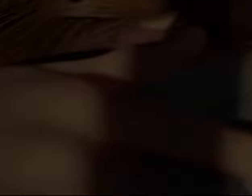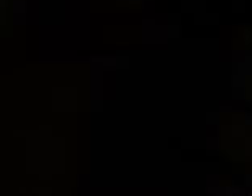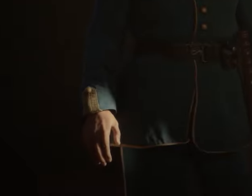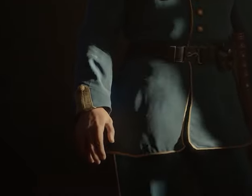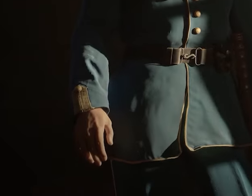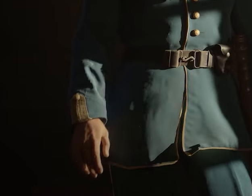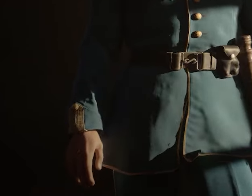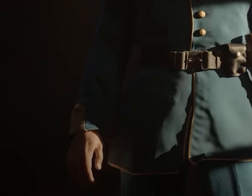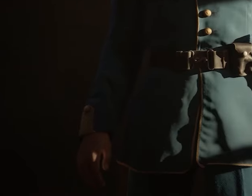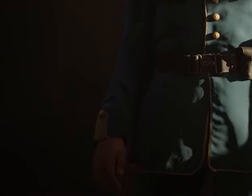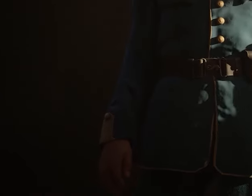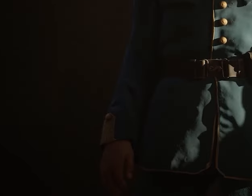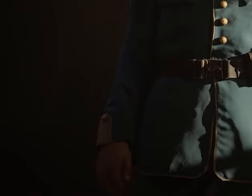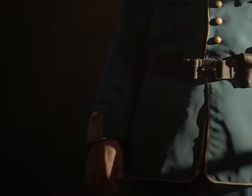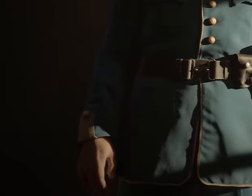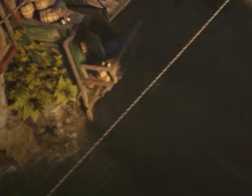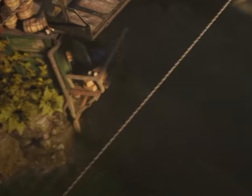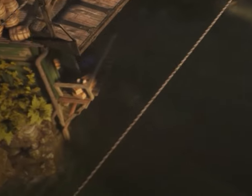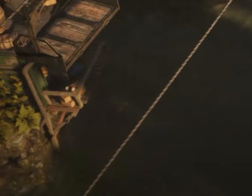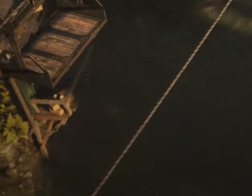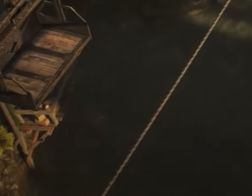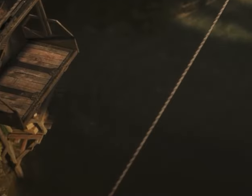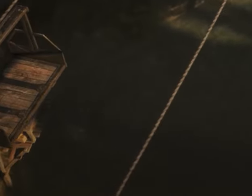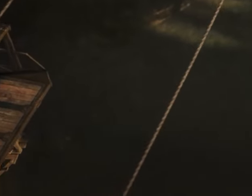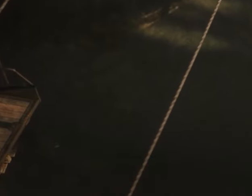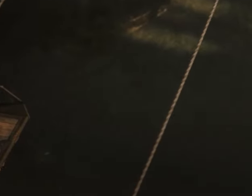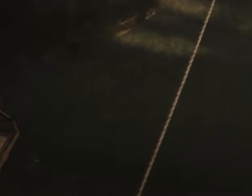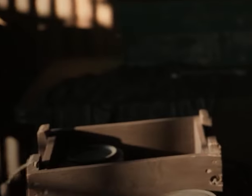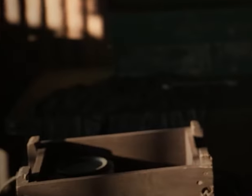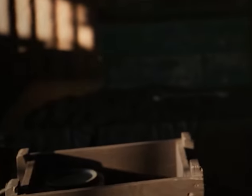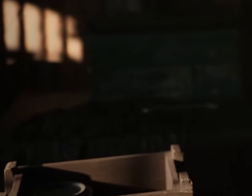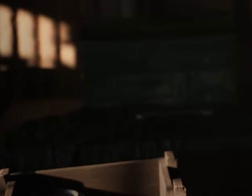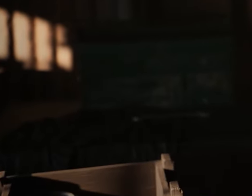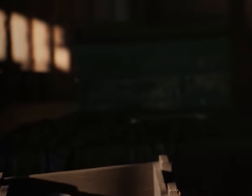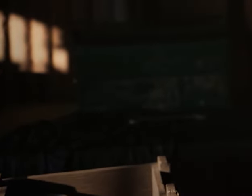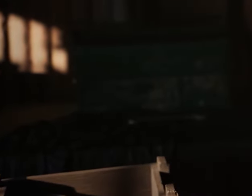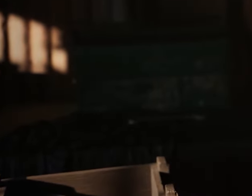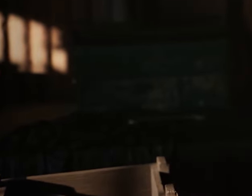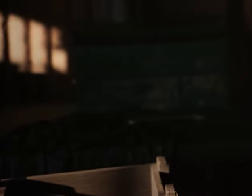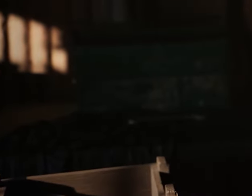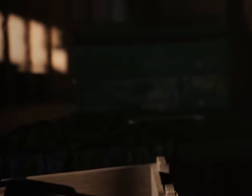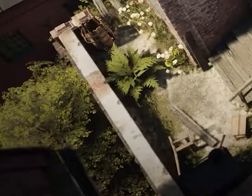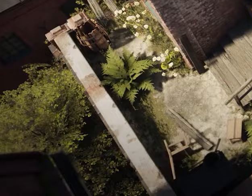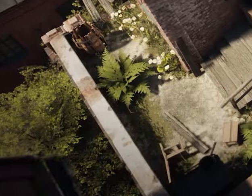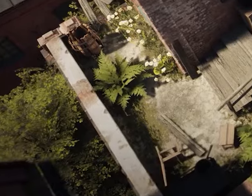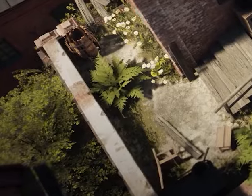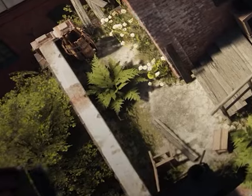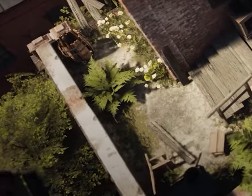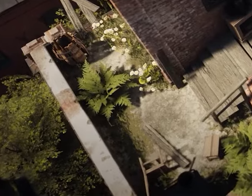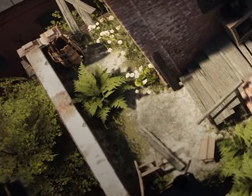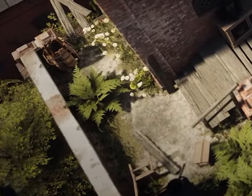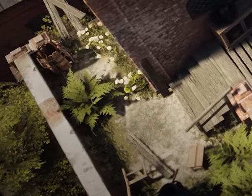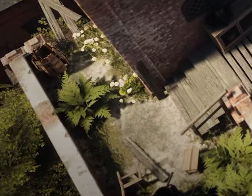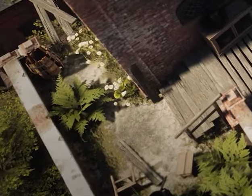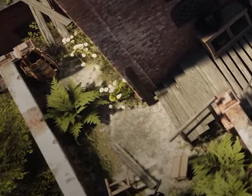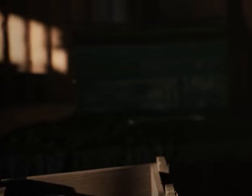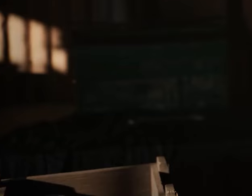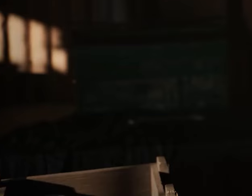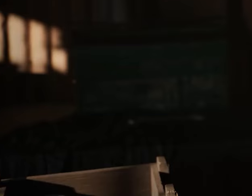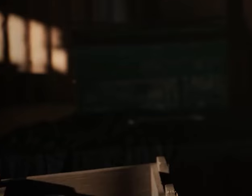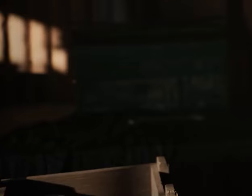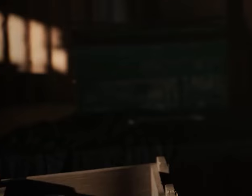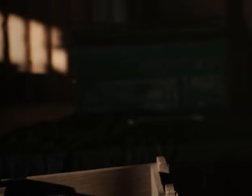trouble. We just want to talk to him. You told me you wanted out. You and your brother. You said you're done with this.